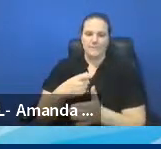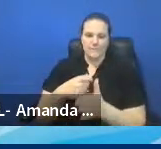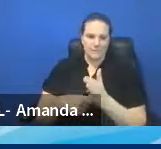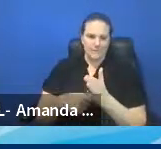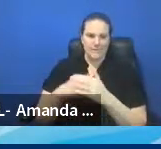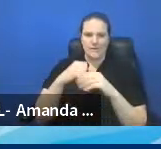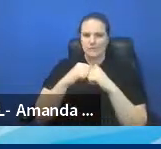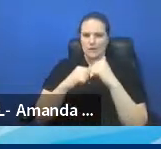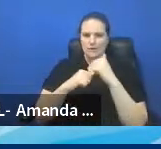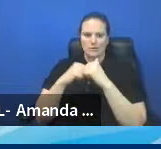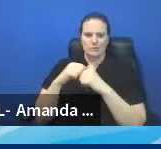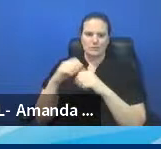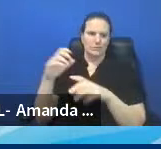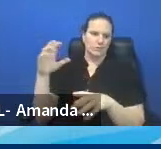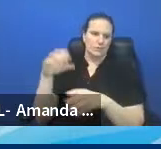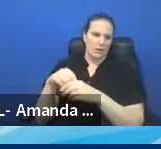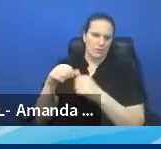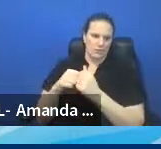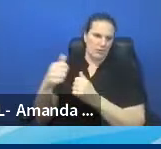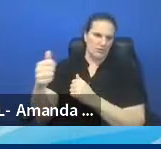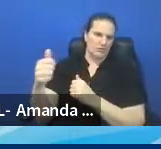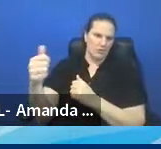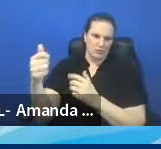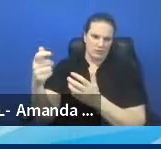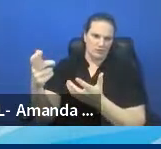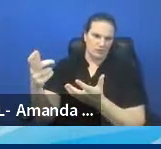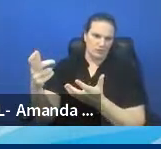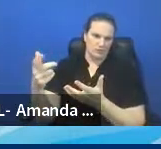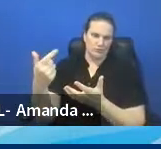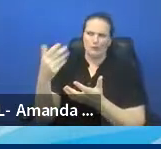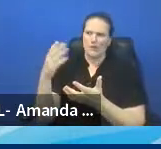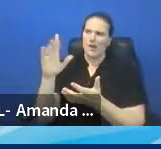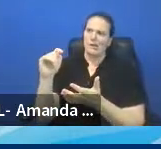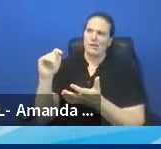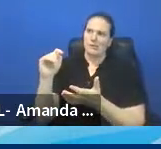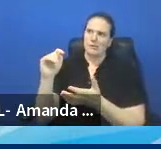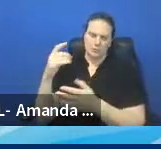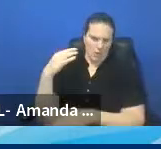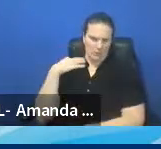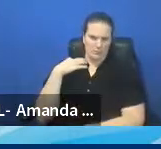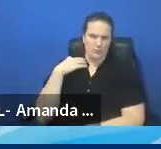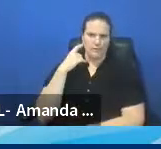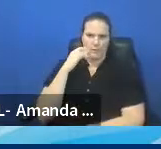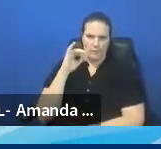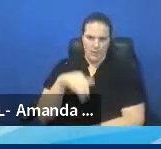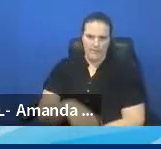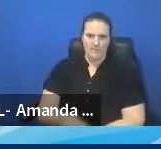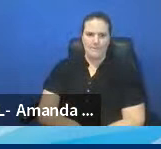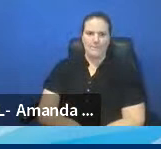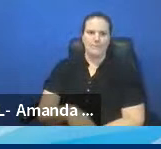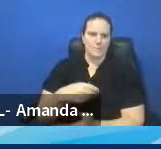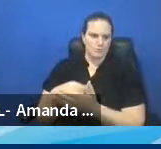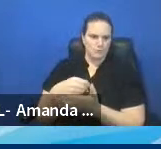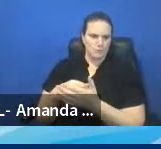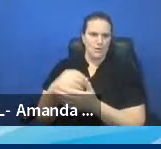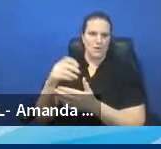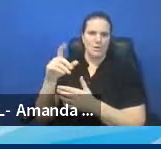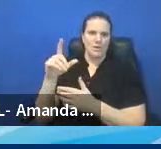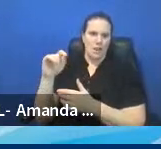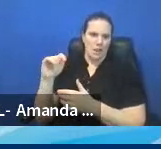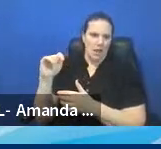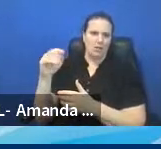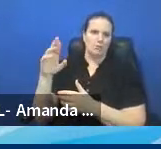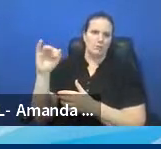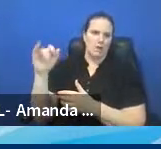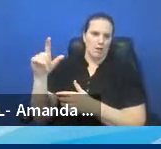construction does come with its own grant. There is a grant that we are eligible for to fund the majority of light rail. So in terms